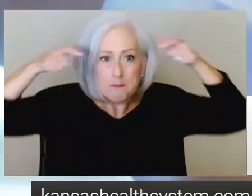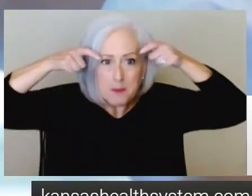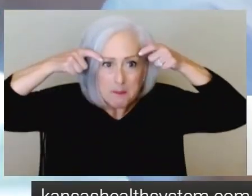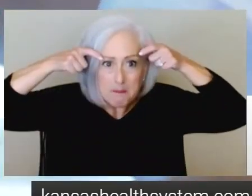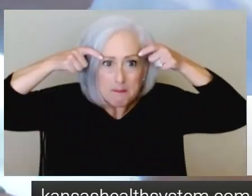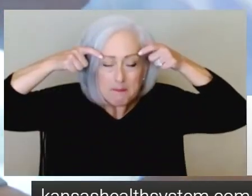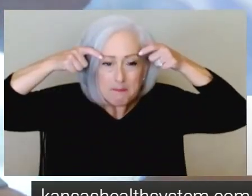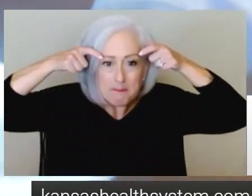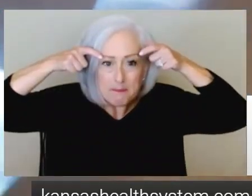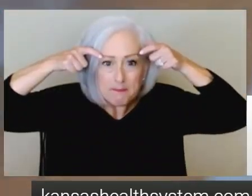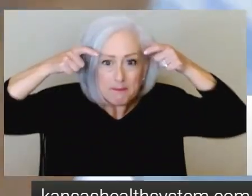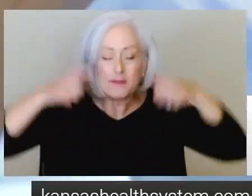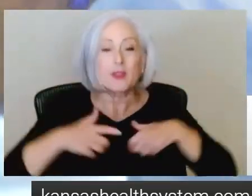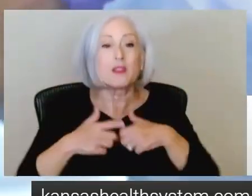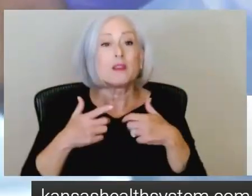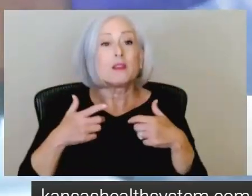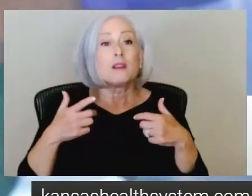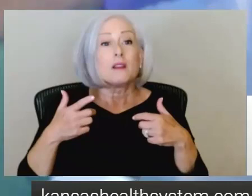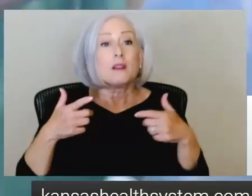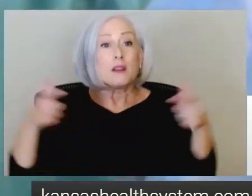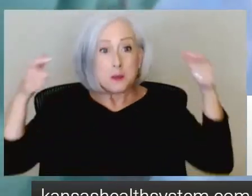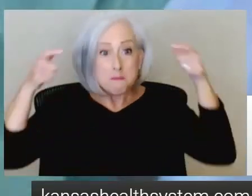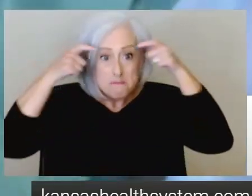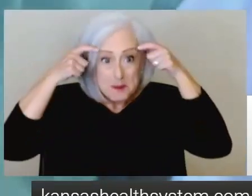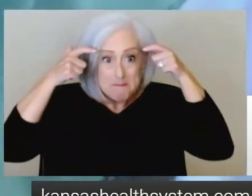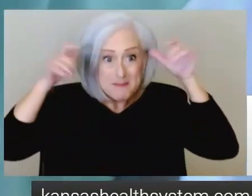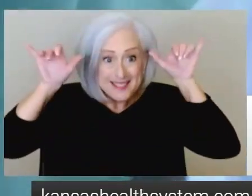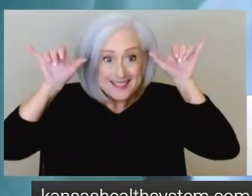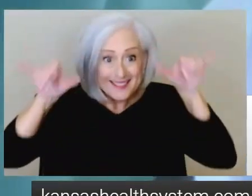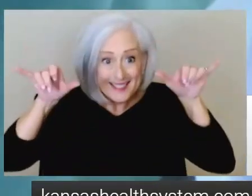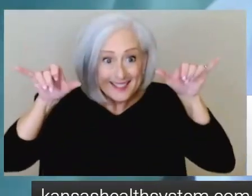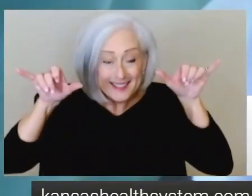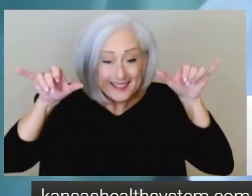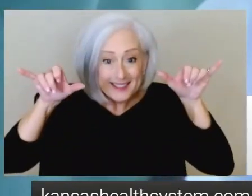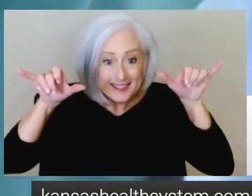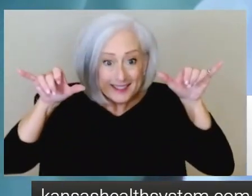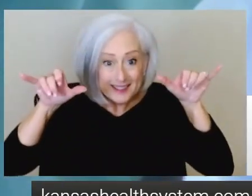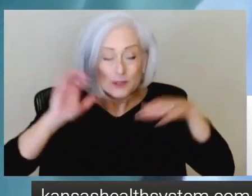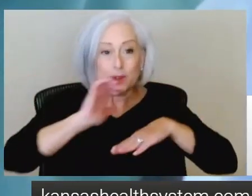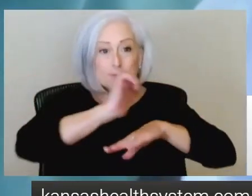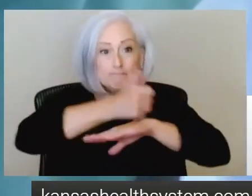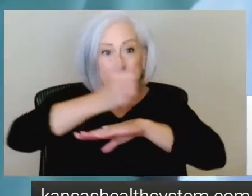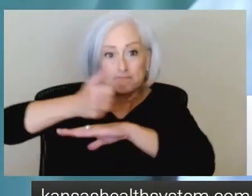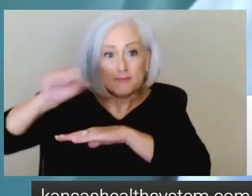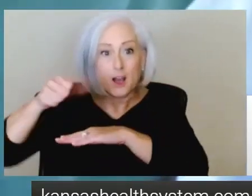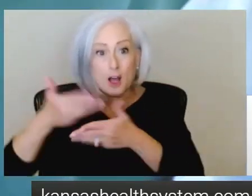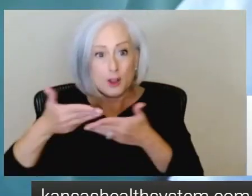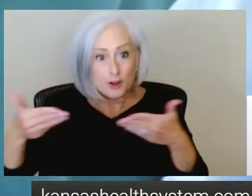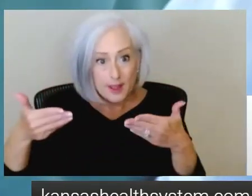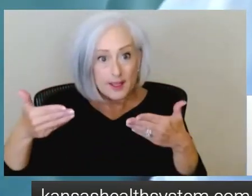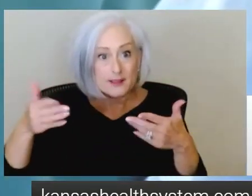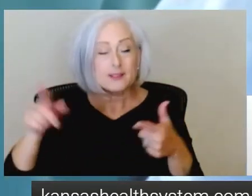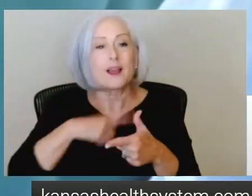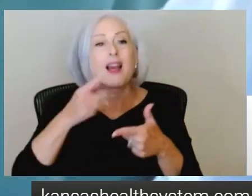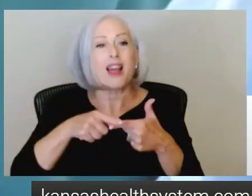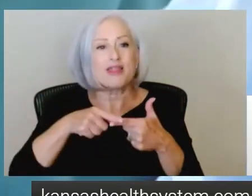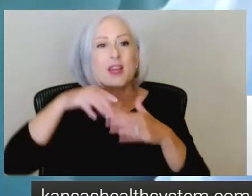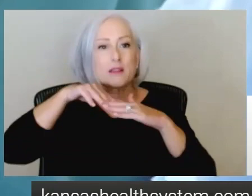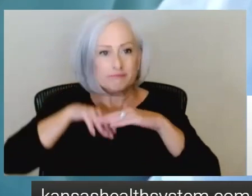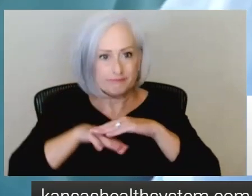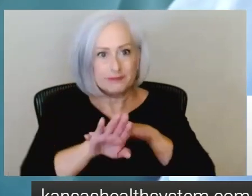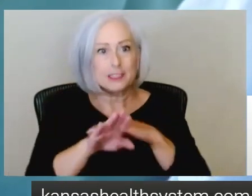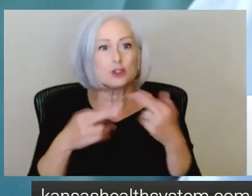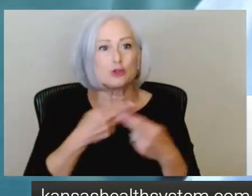And then once this is secure, they're going to get everything situated, and then she goes into the room, that's to our